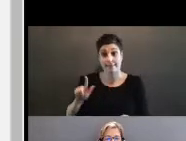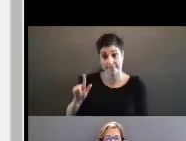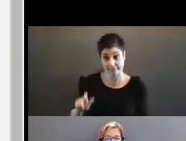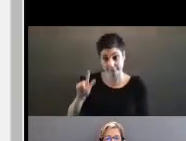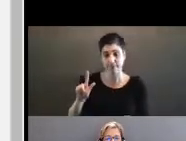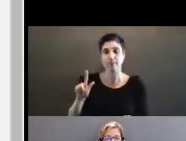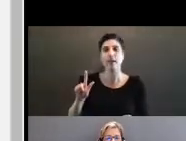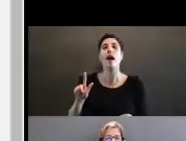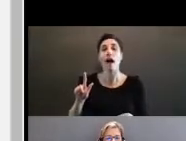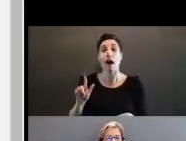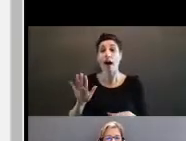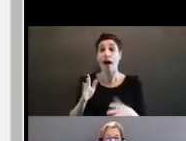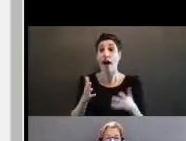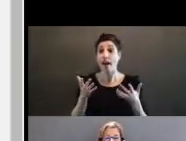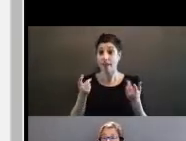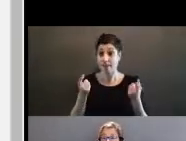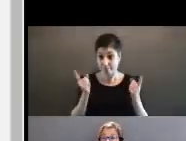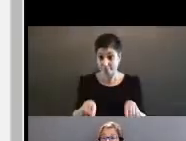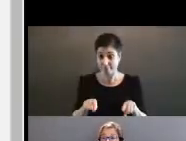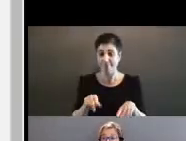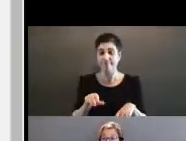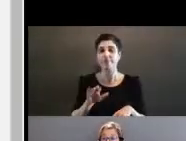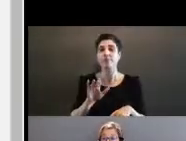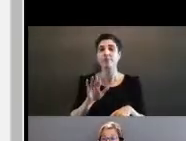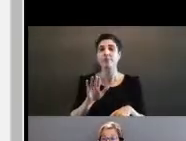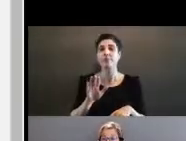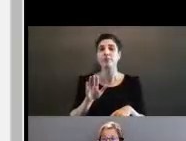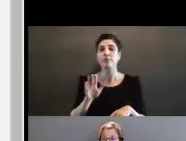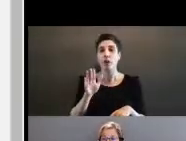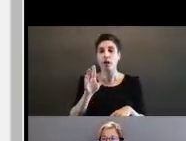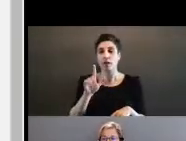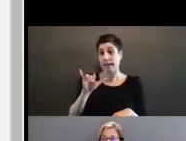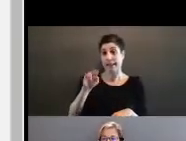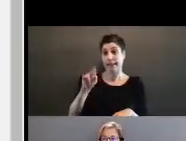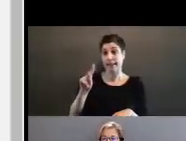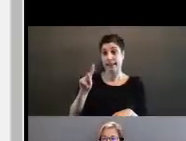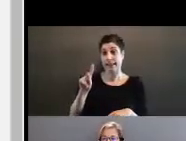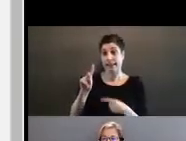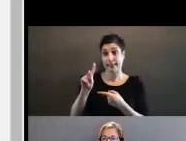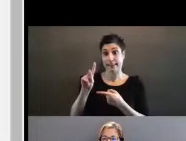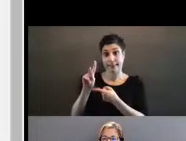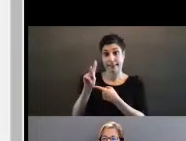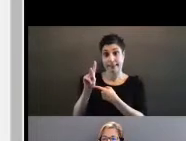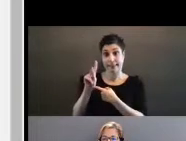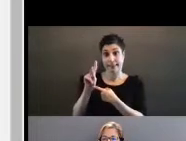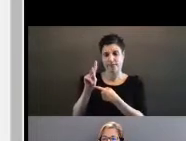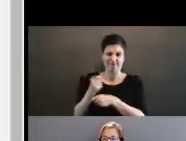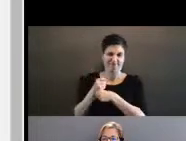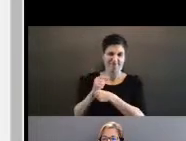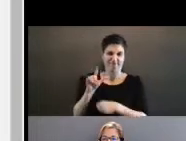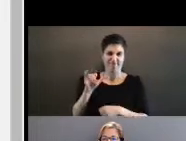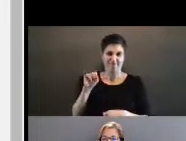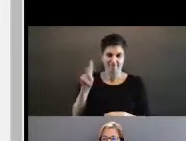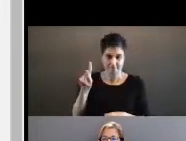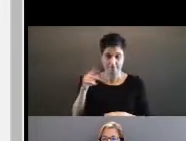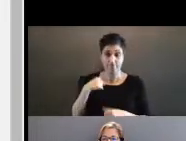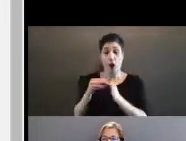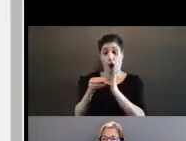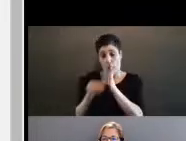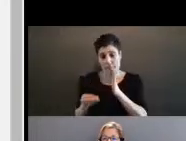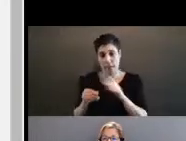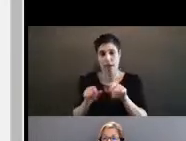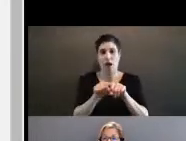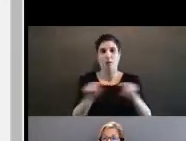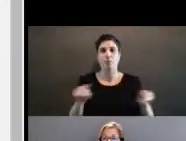And then what happens is you're given a link that you can copy and send to your learners, and